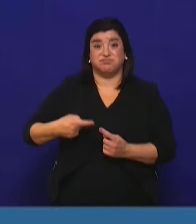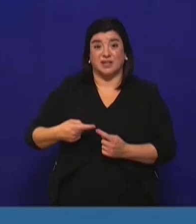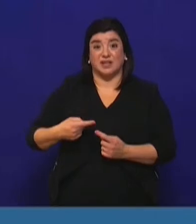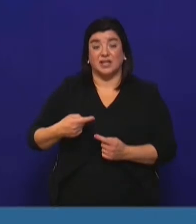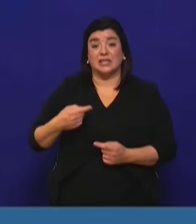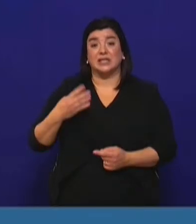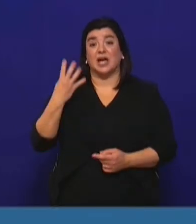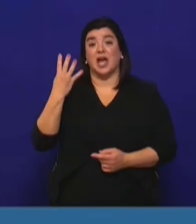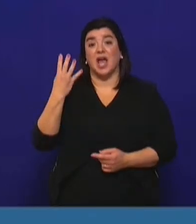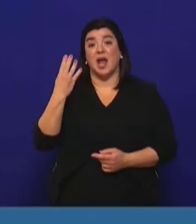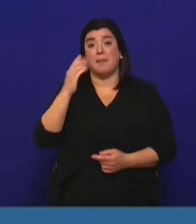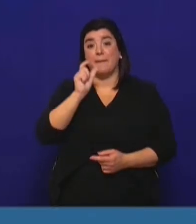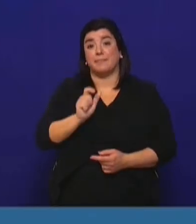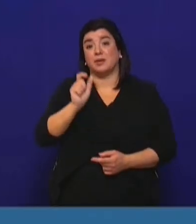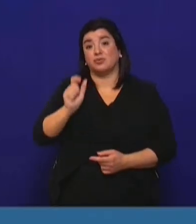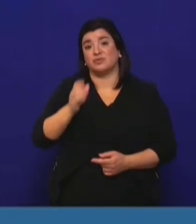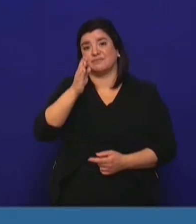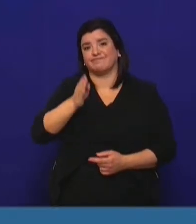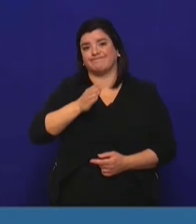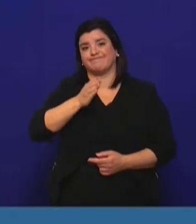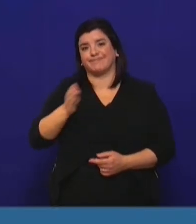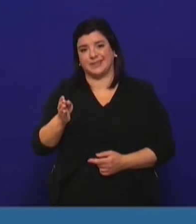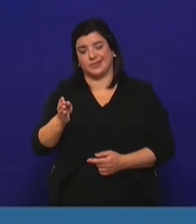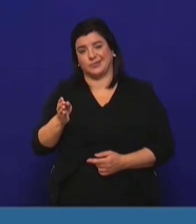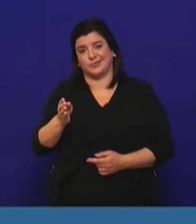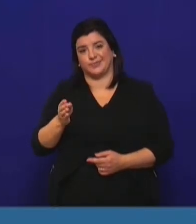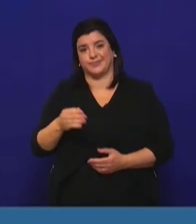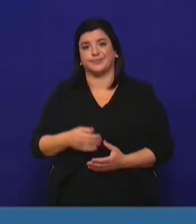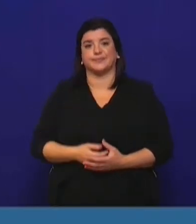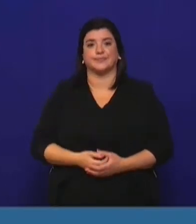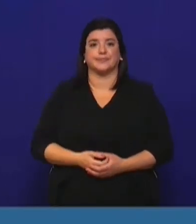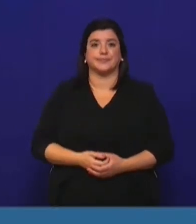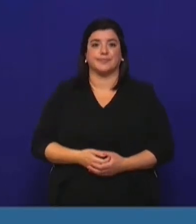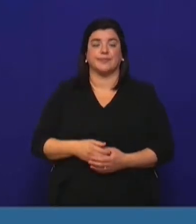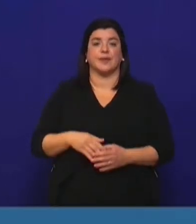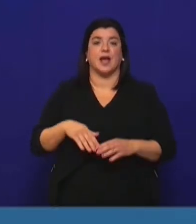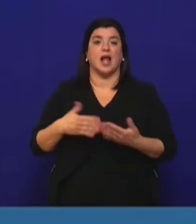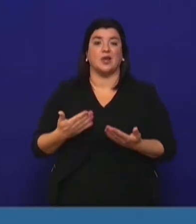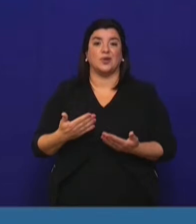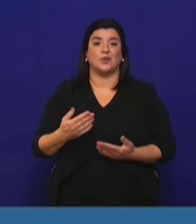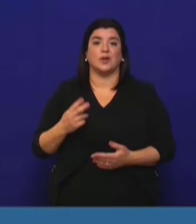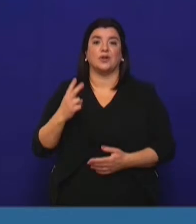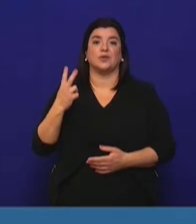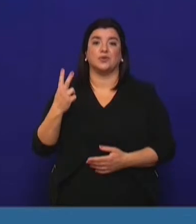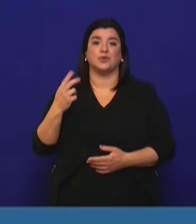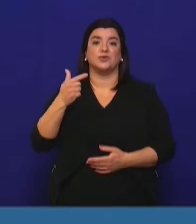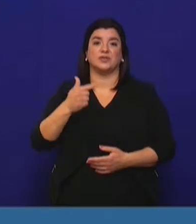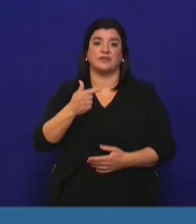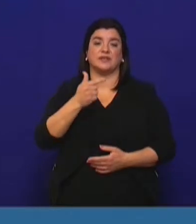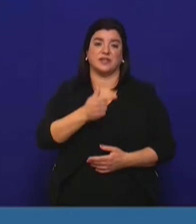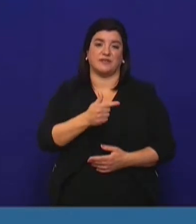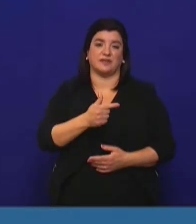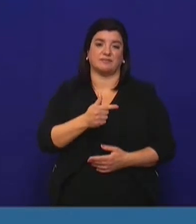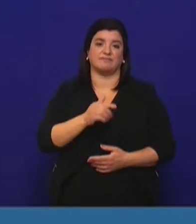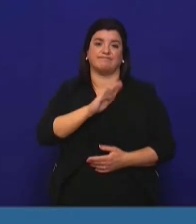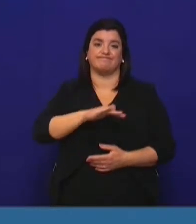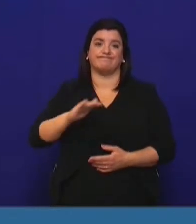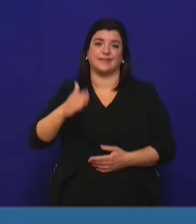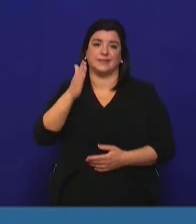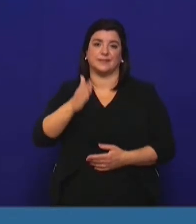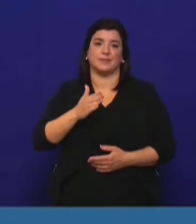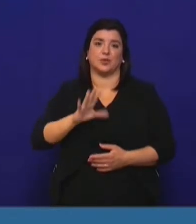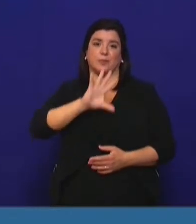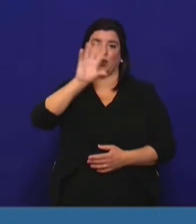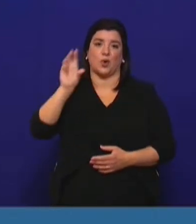u allura t-total ta' każijiet huwa 277 cases. U dan allura nkun qegħdin issa naraw